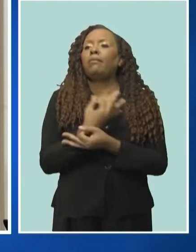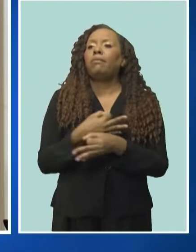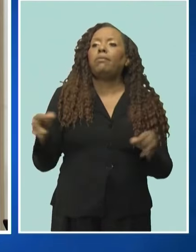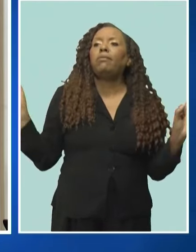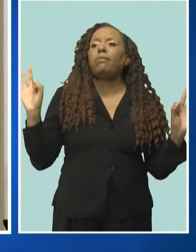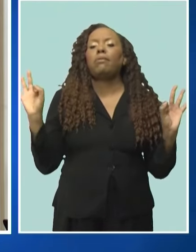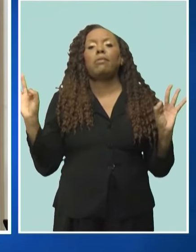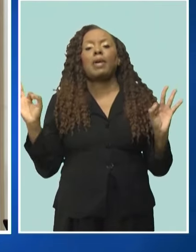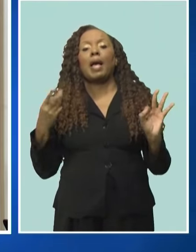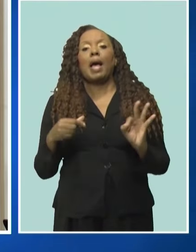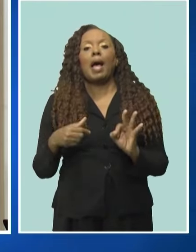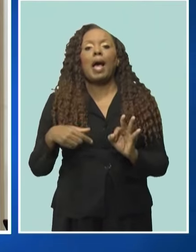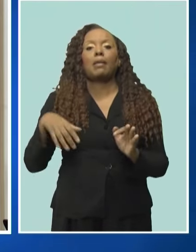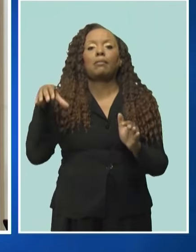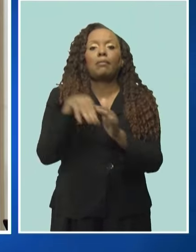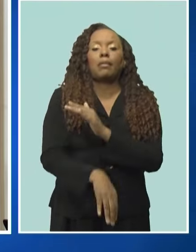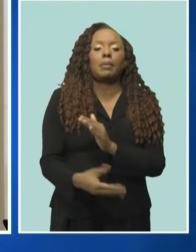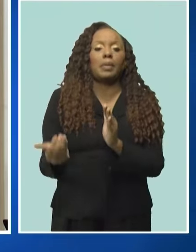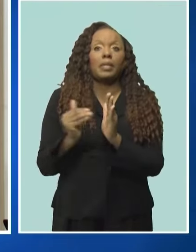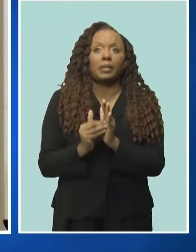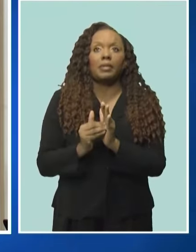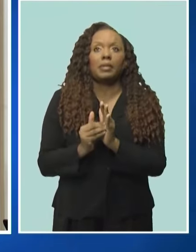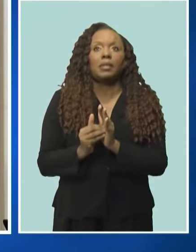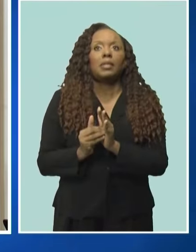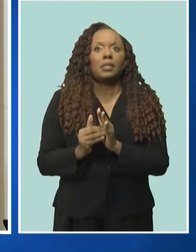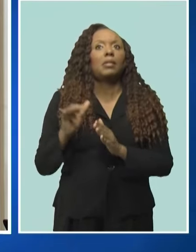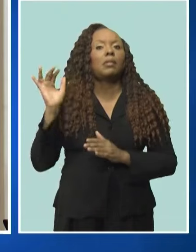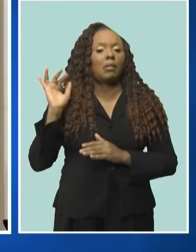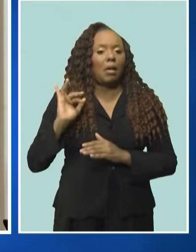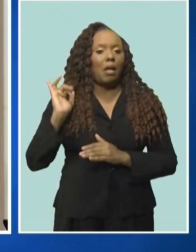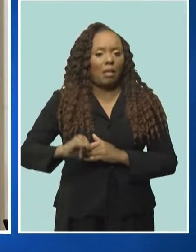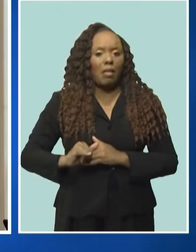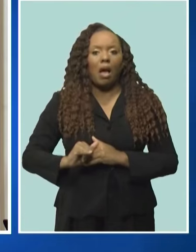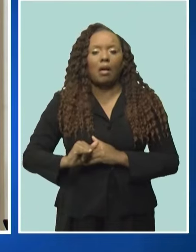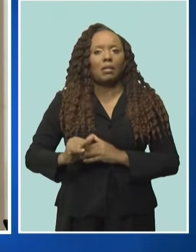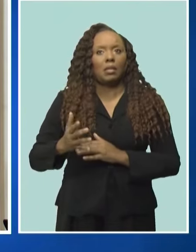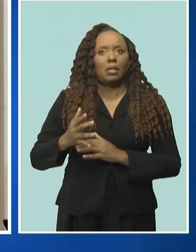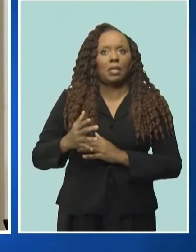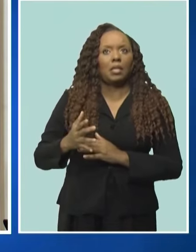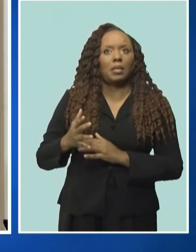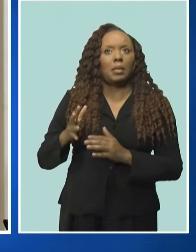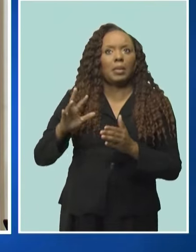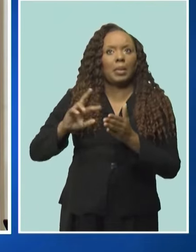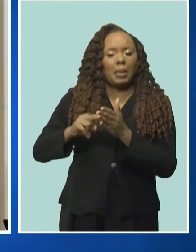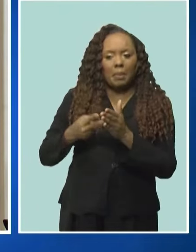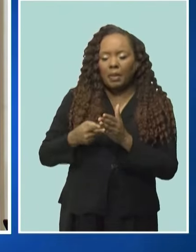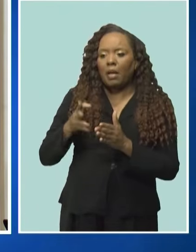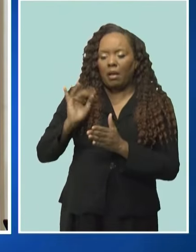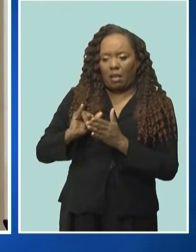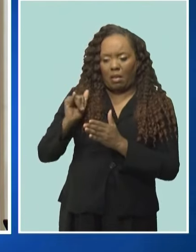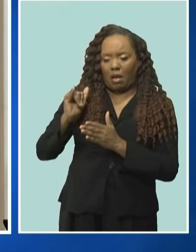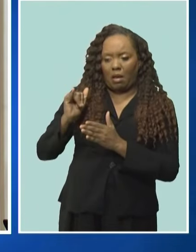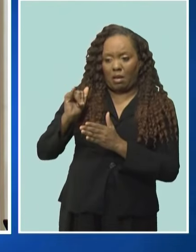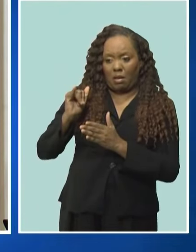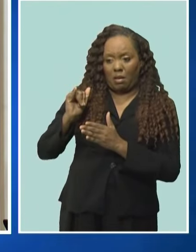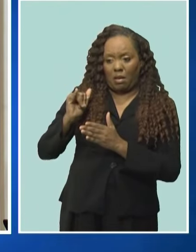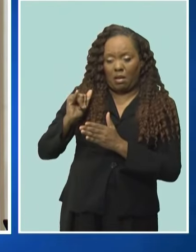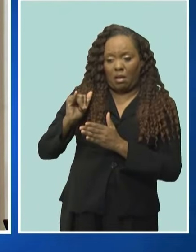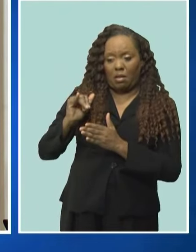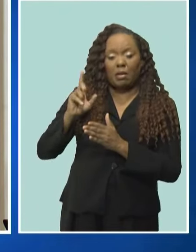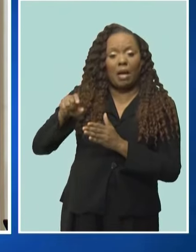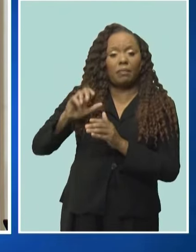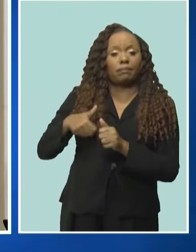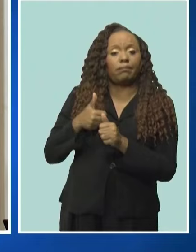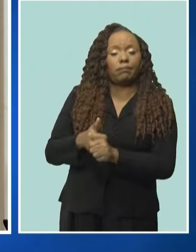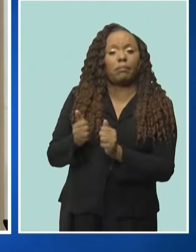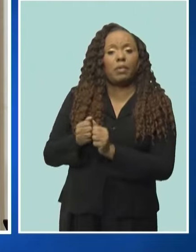again. And that is without prejudice to anything else. Because if the court ruled tomorrow that it was unconstitutional,